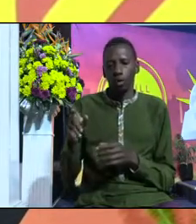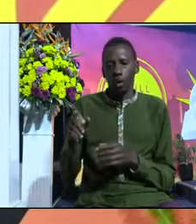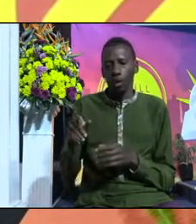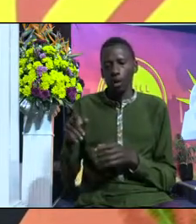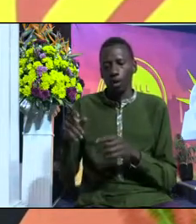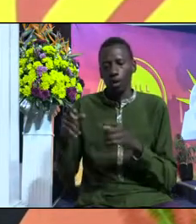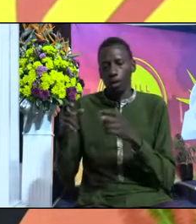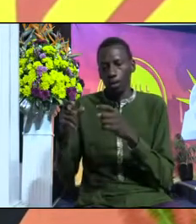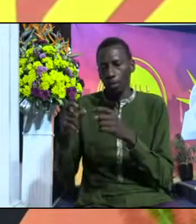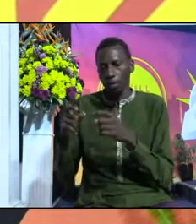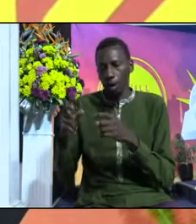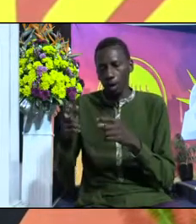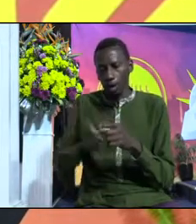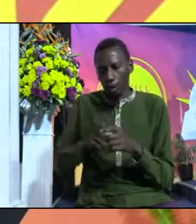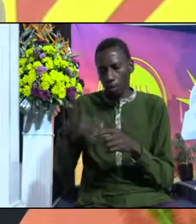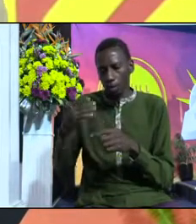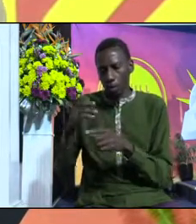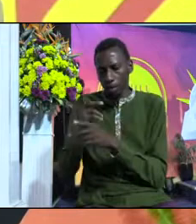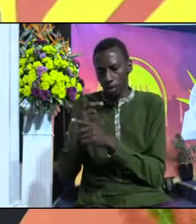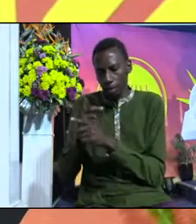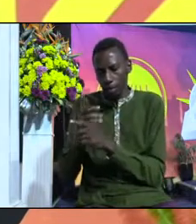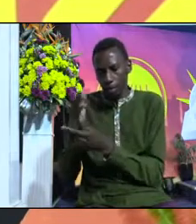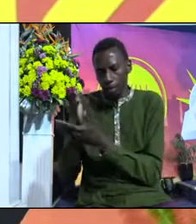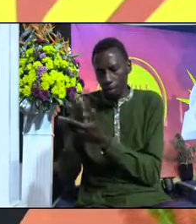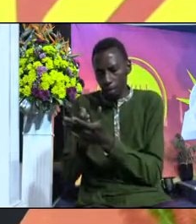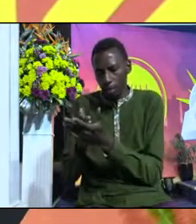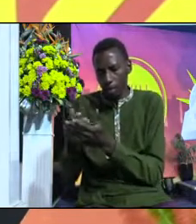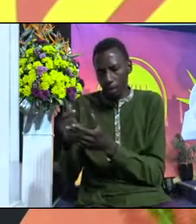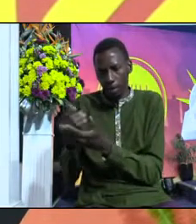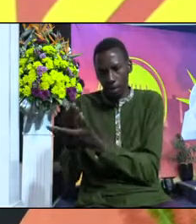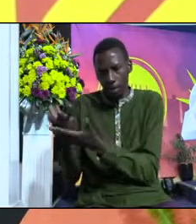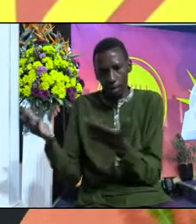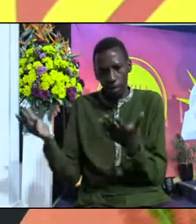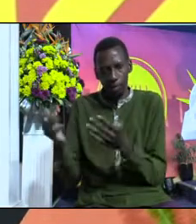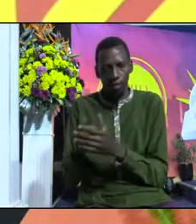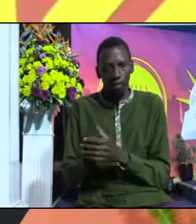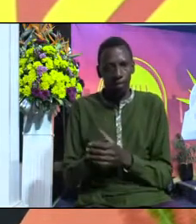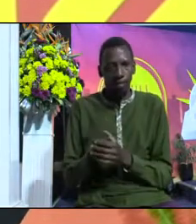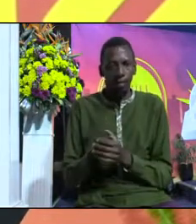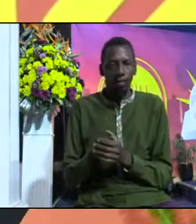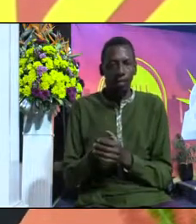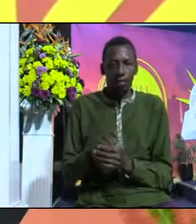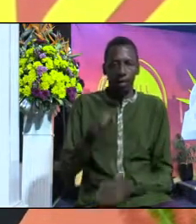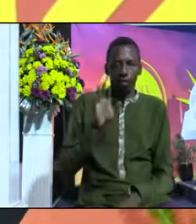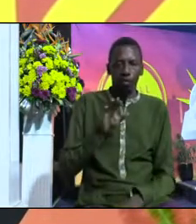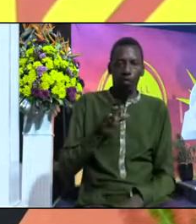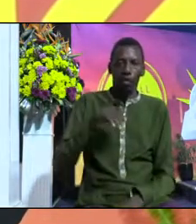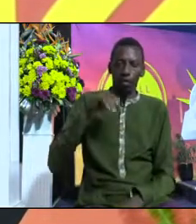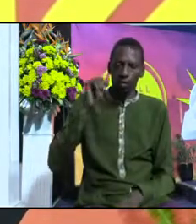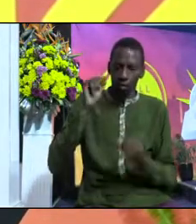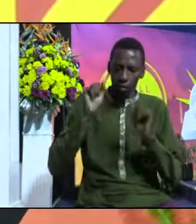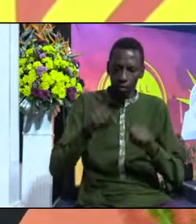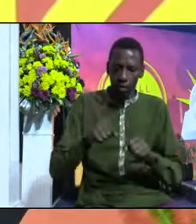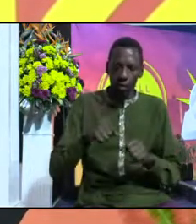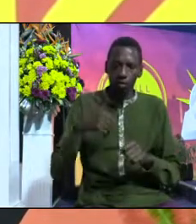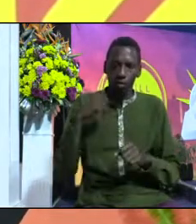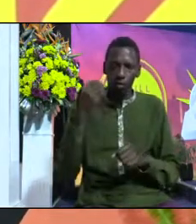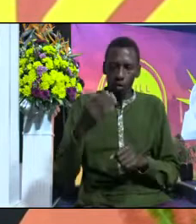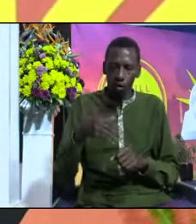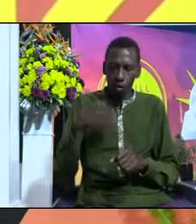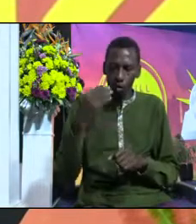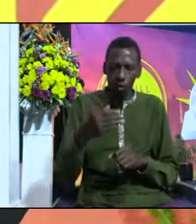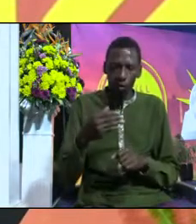no fool, bro. Women can, and they can always take you to the